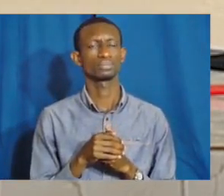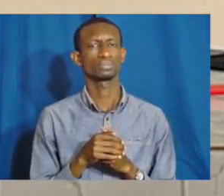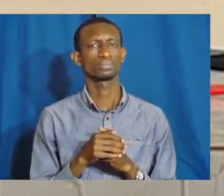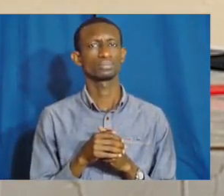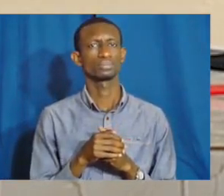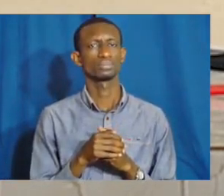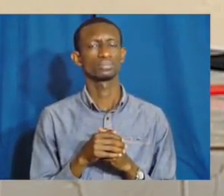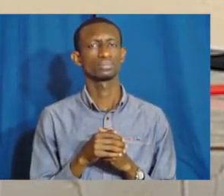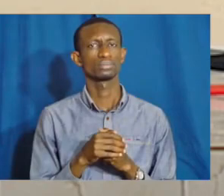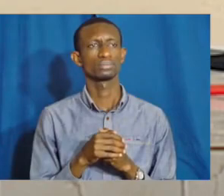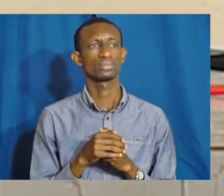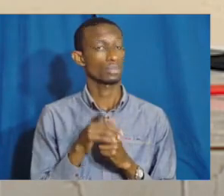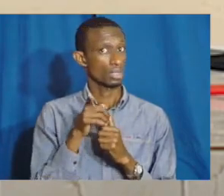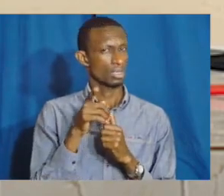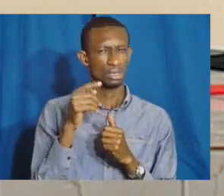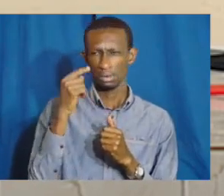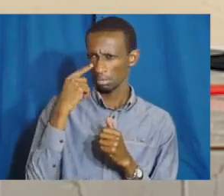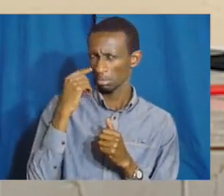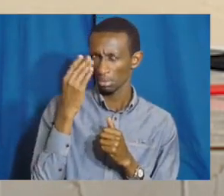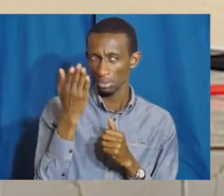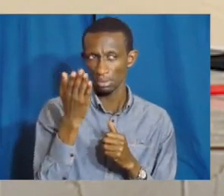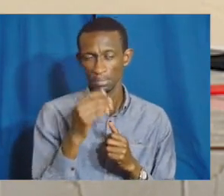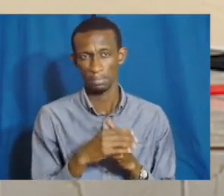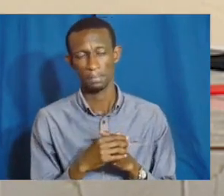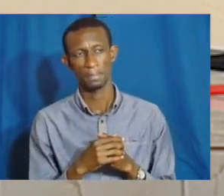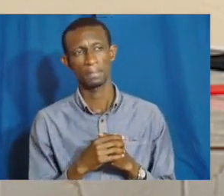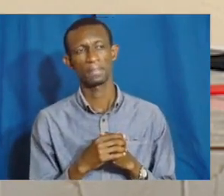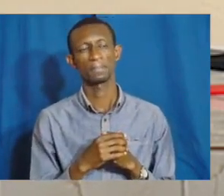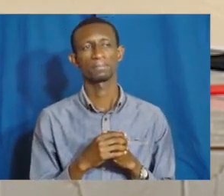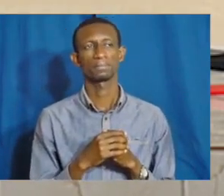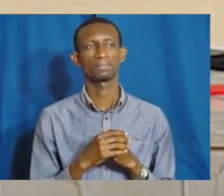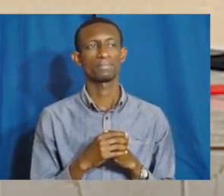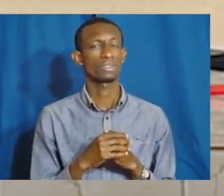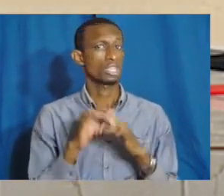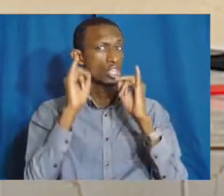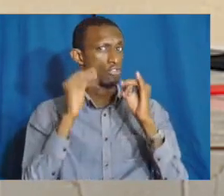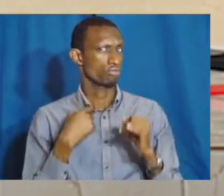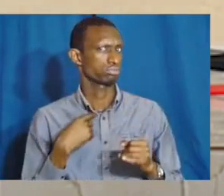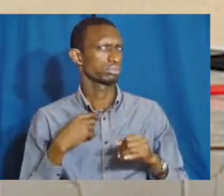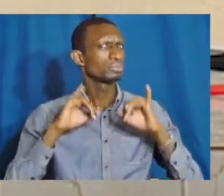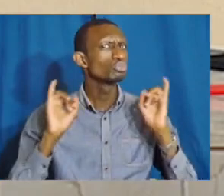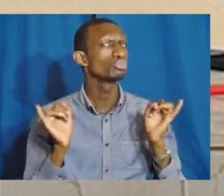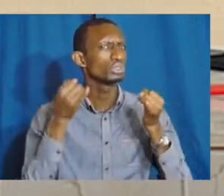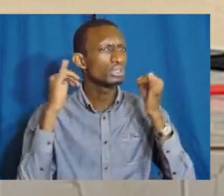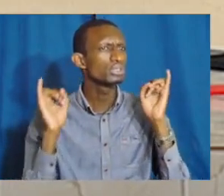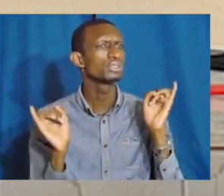Y-intercept. And as you can see over here, when we try to divide